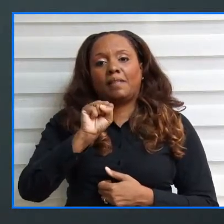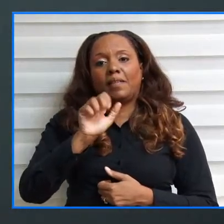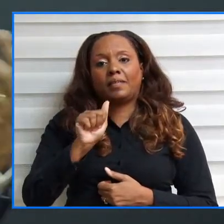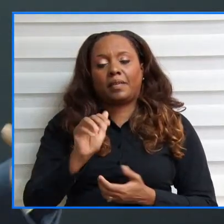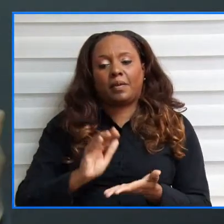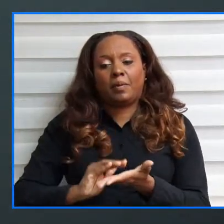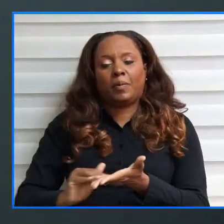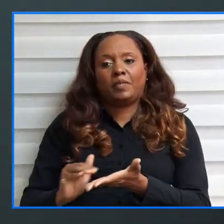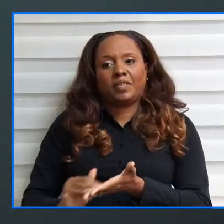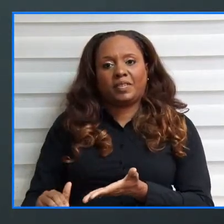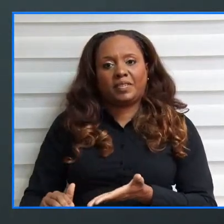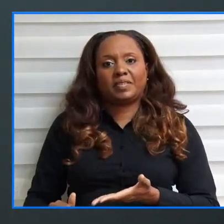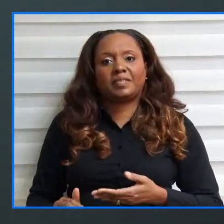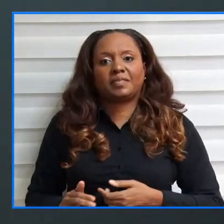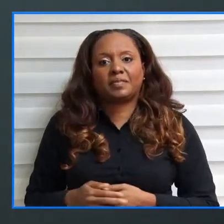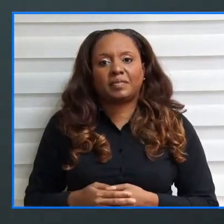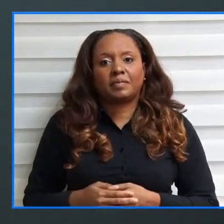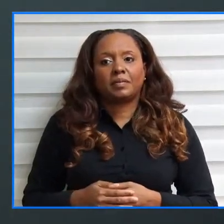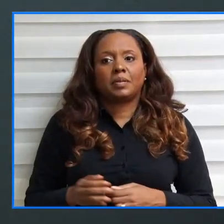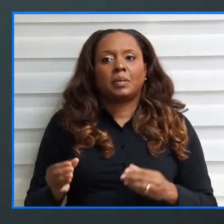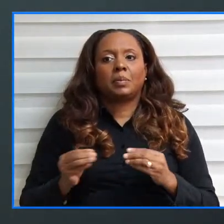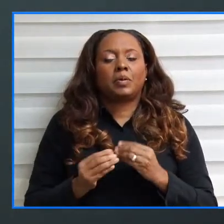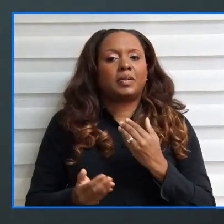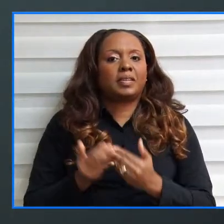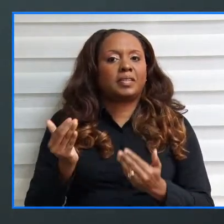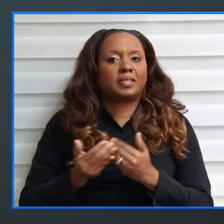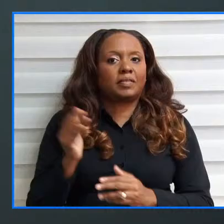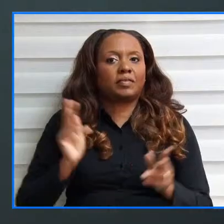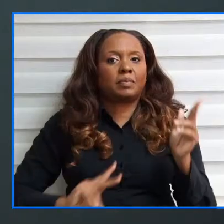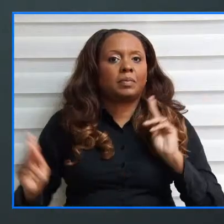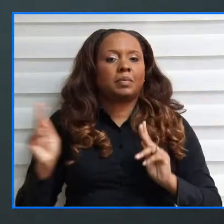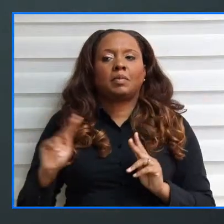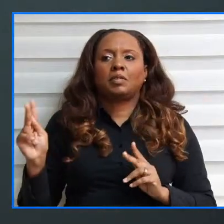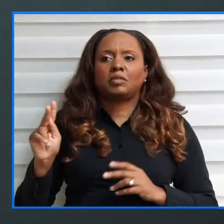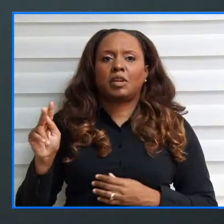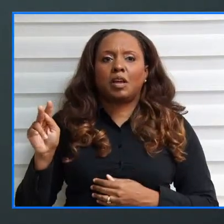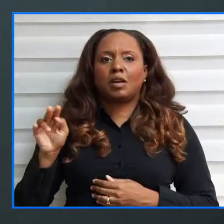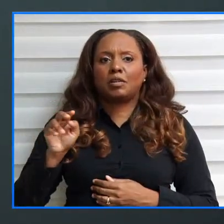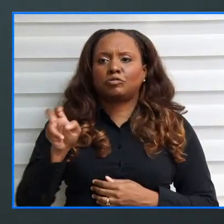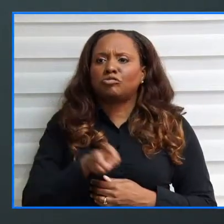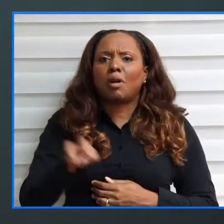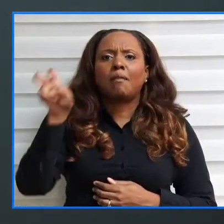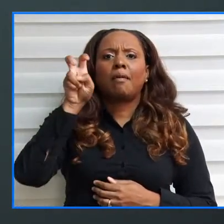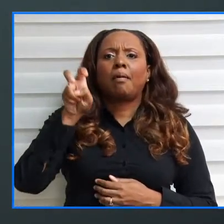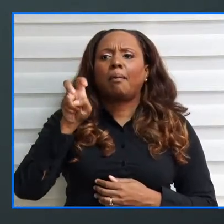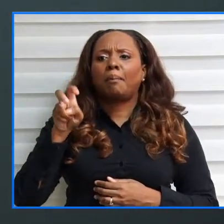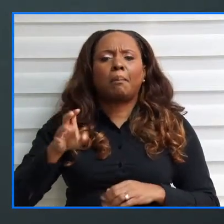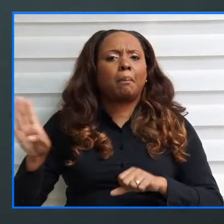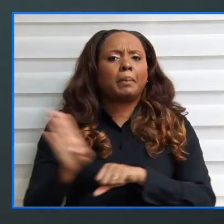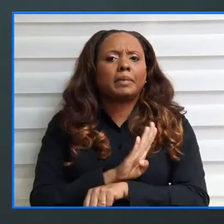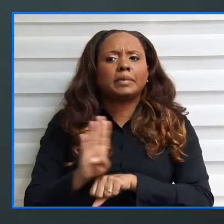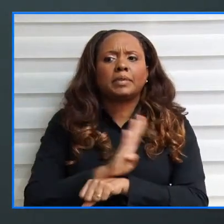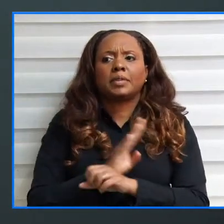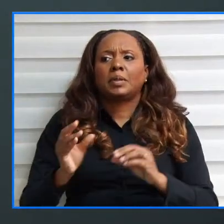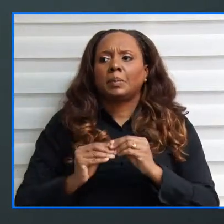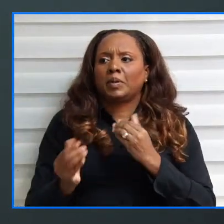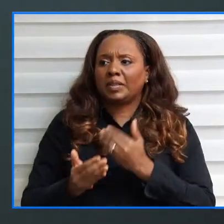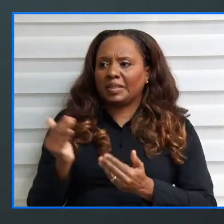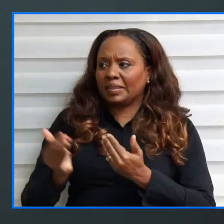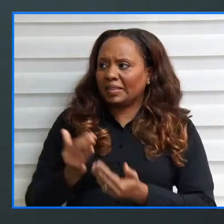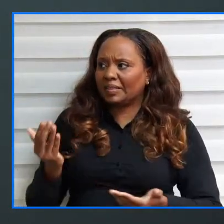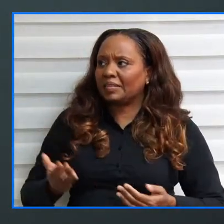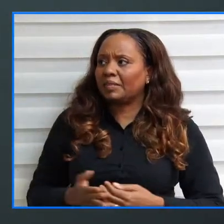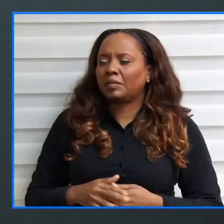to travel and do business and visit. This will be huge. It has a